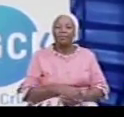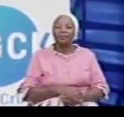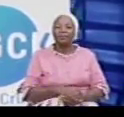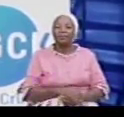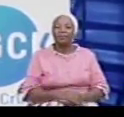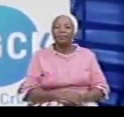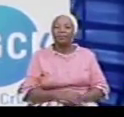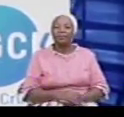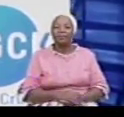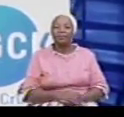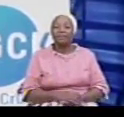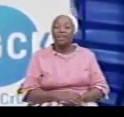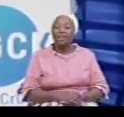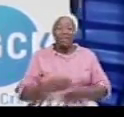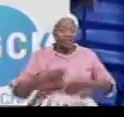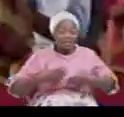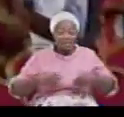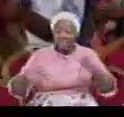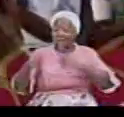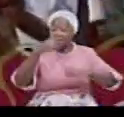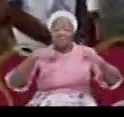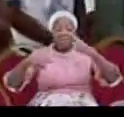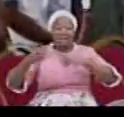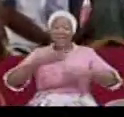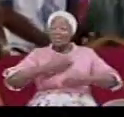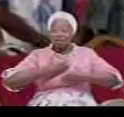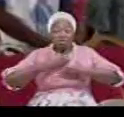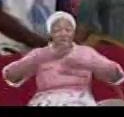Your loudest amen.